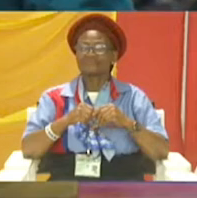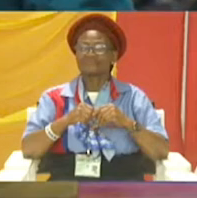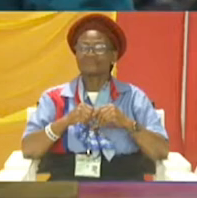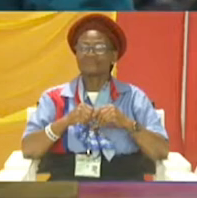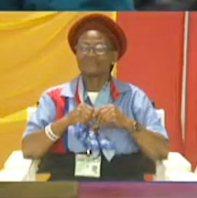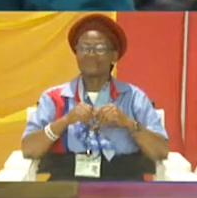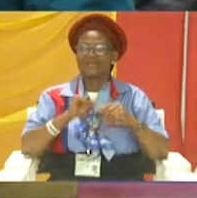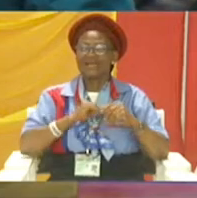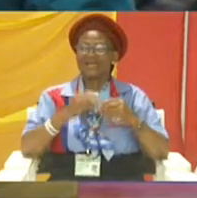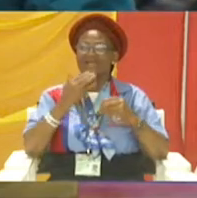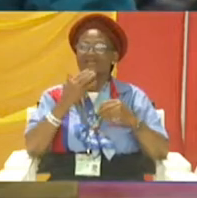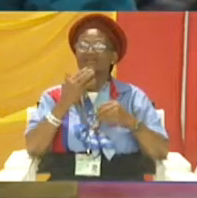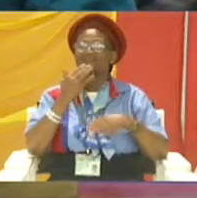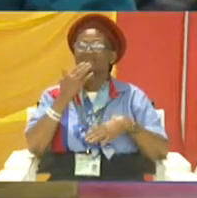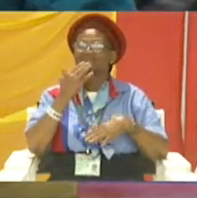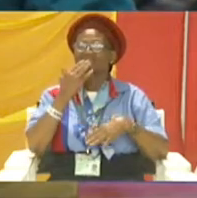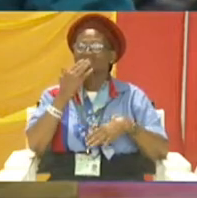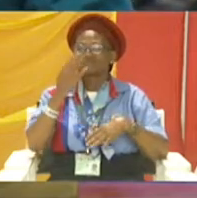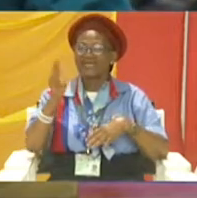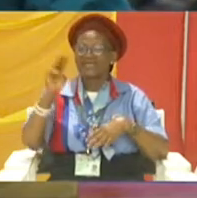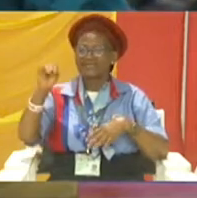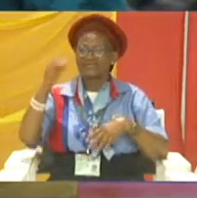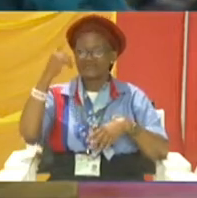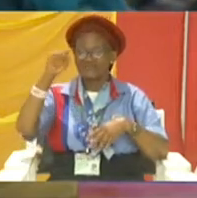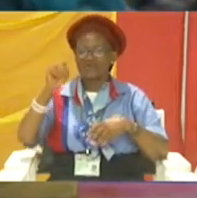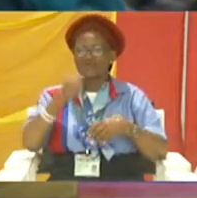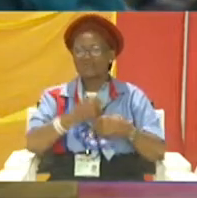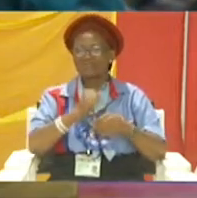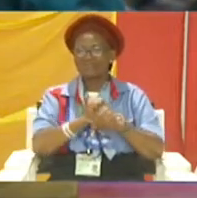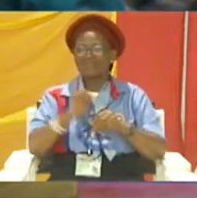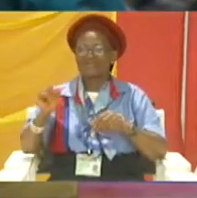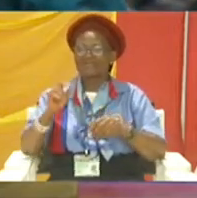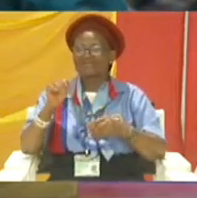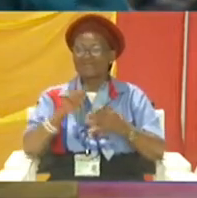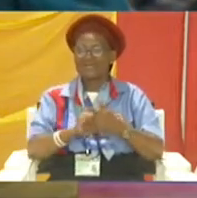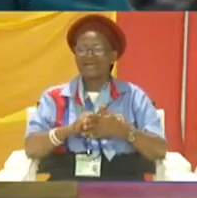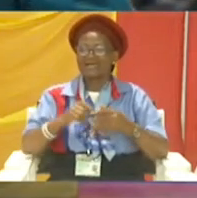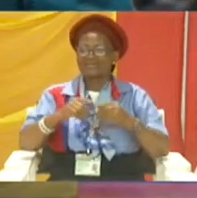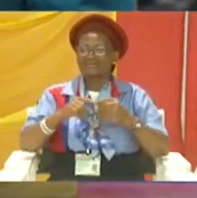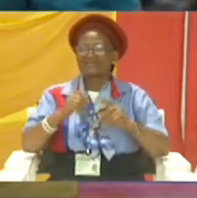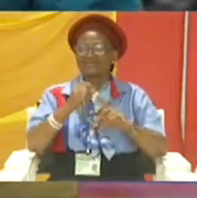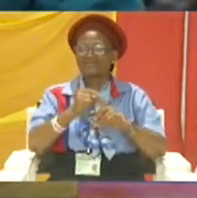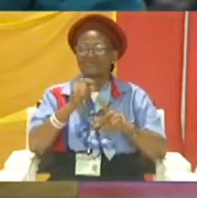thank him for making that statement ahead of me.